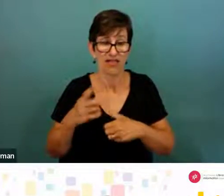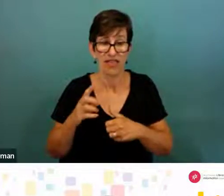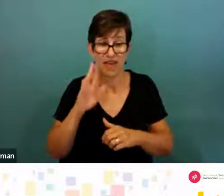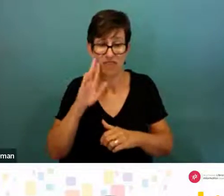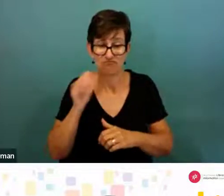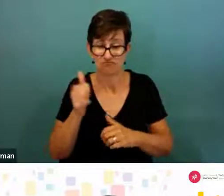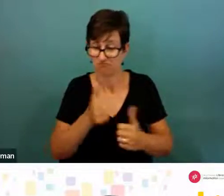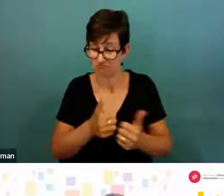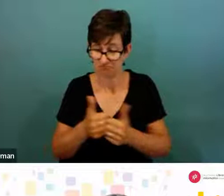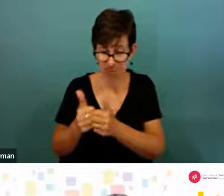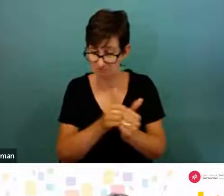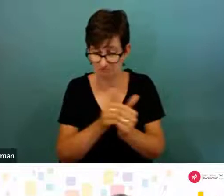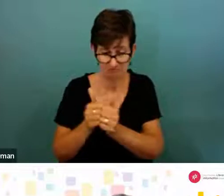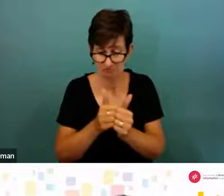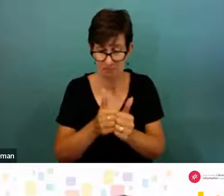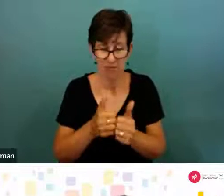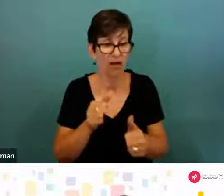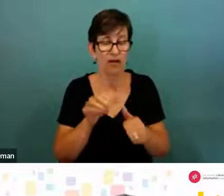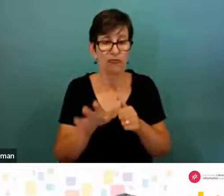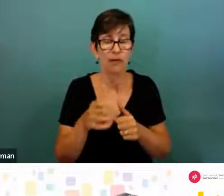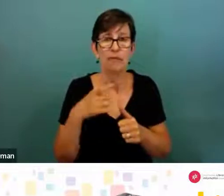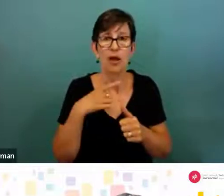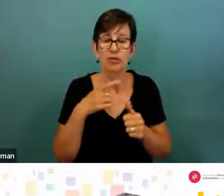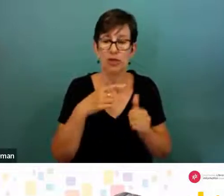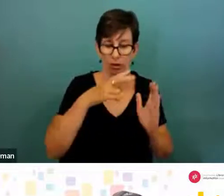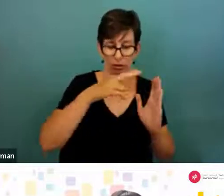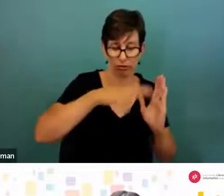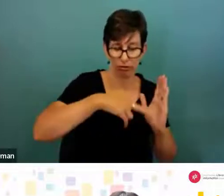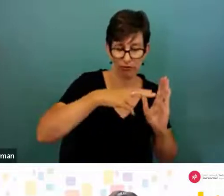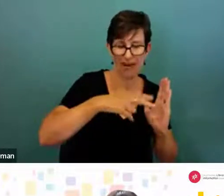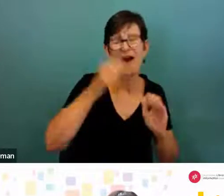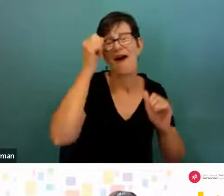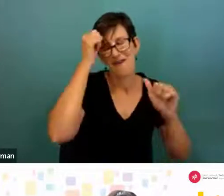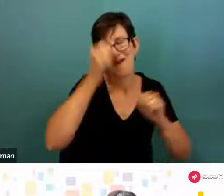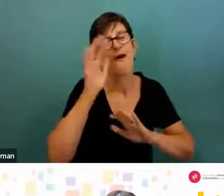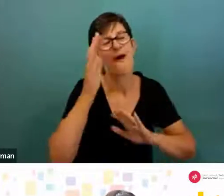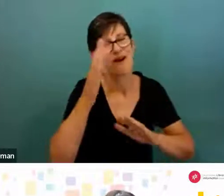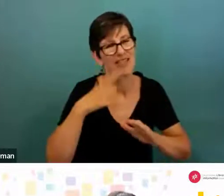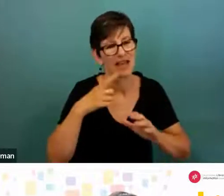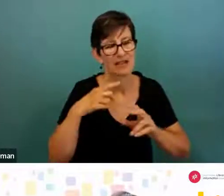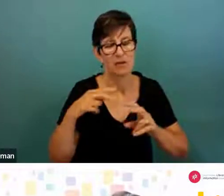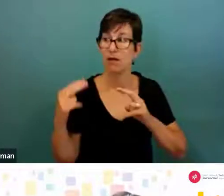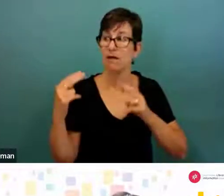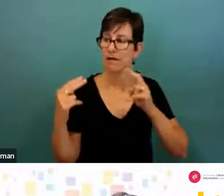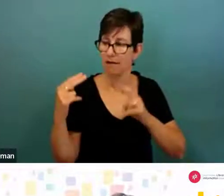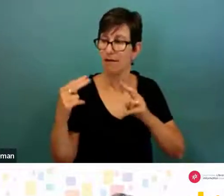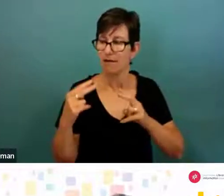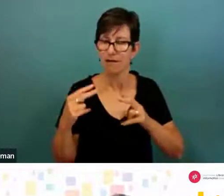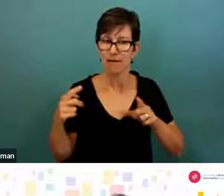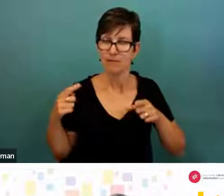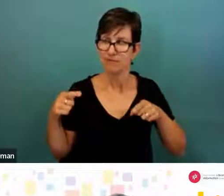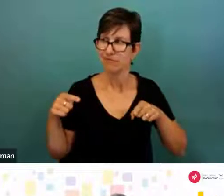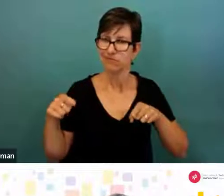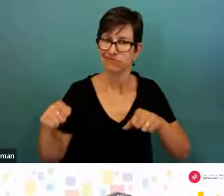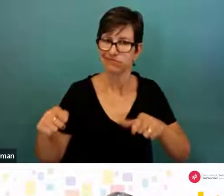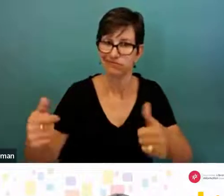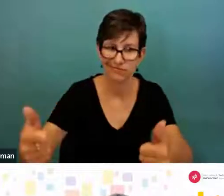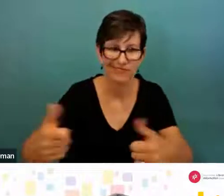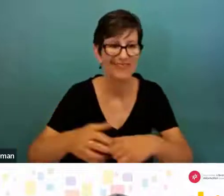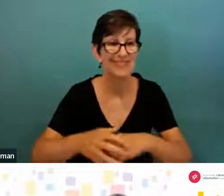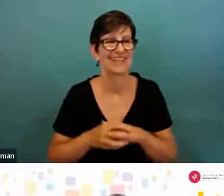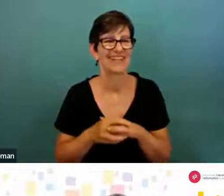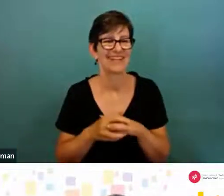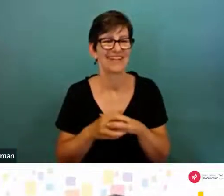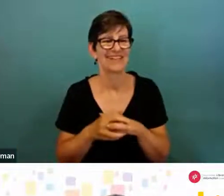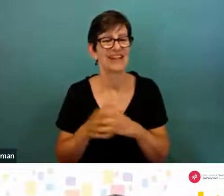the reader is also able to speak Auslan so that they can keep pace with each other. But that's just another